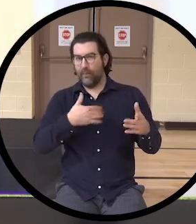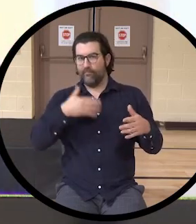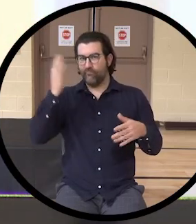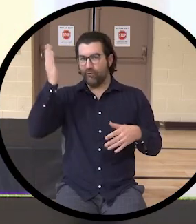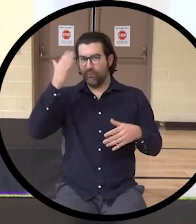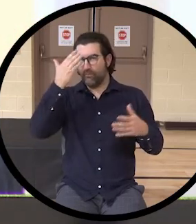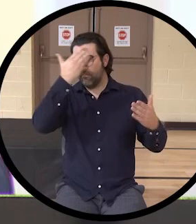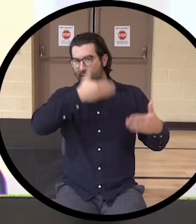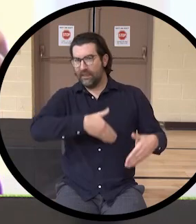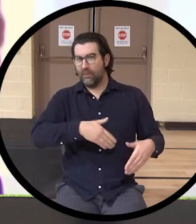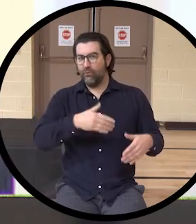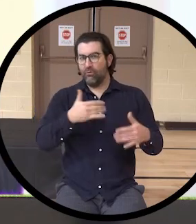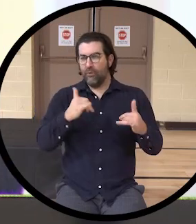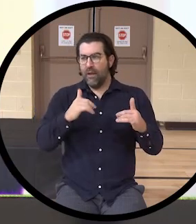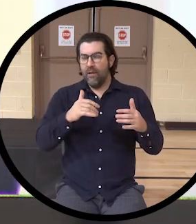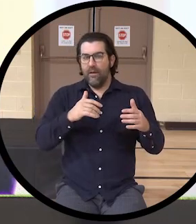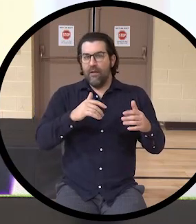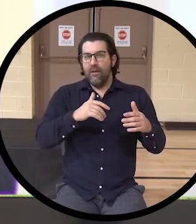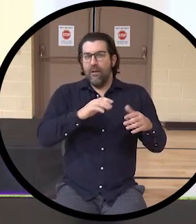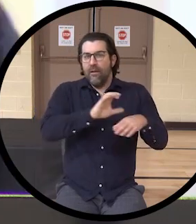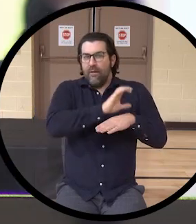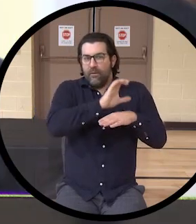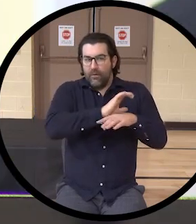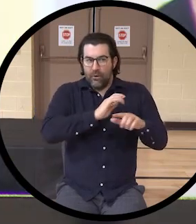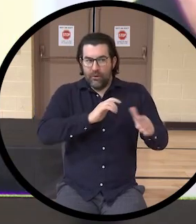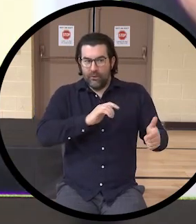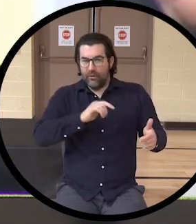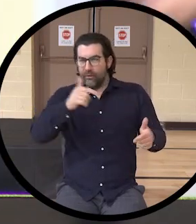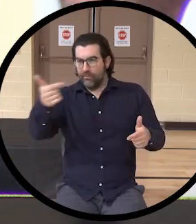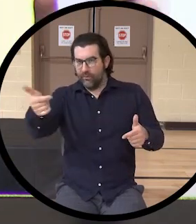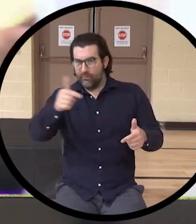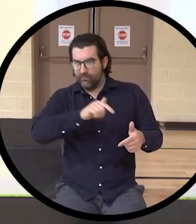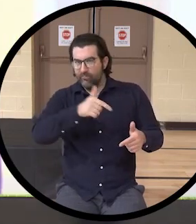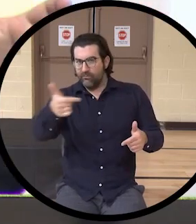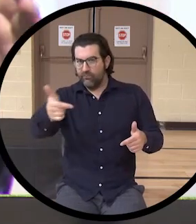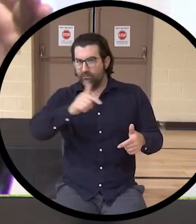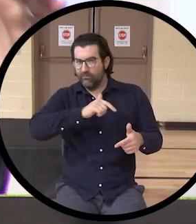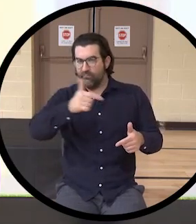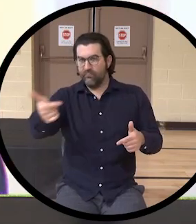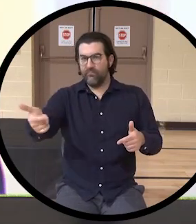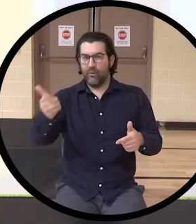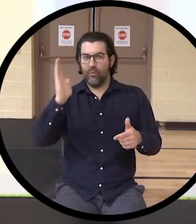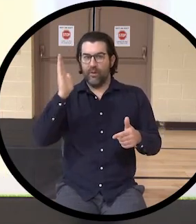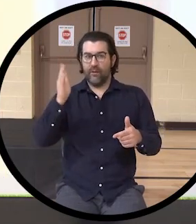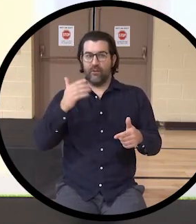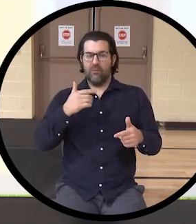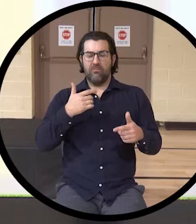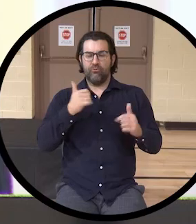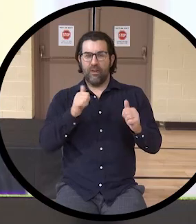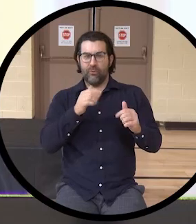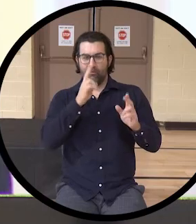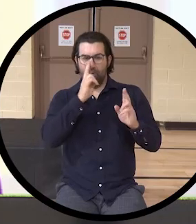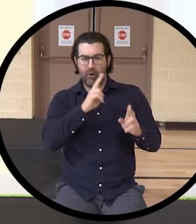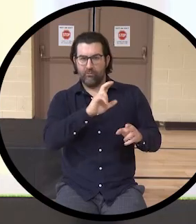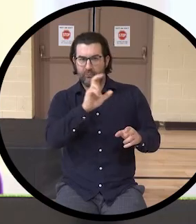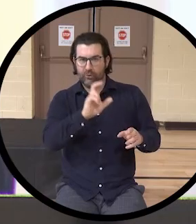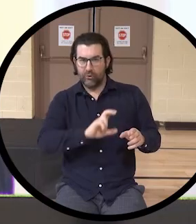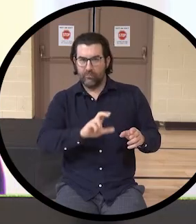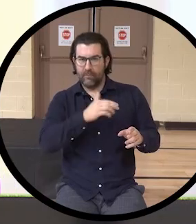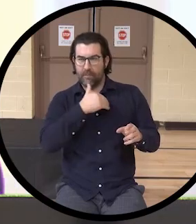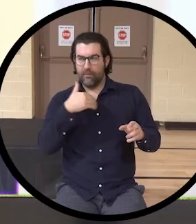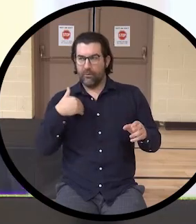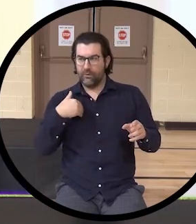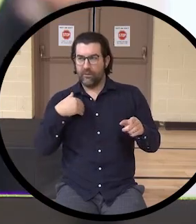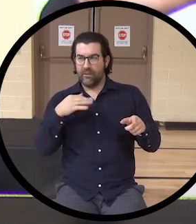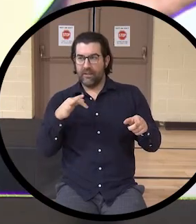we're going to try and bounce back and forth between questions in the room, questions in Zoom. So I'm going to try and hold myself to that. So for anybody